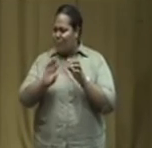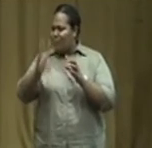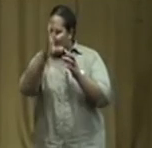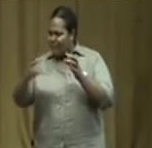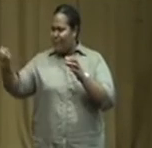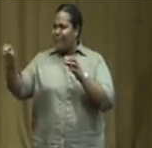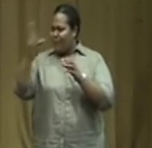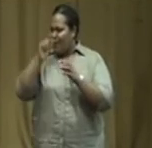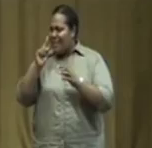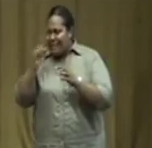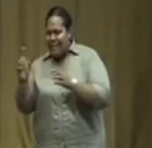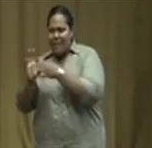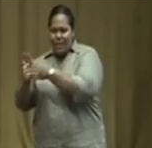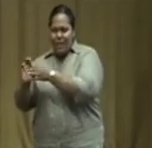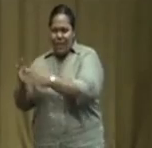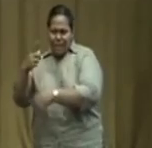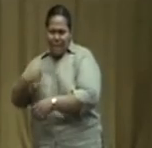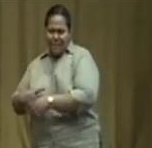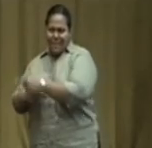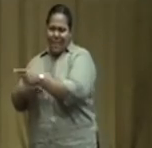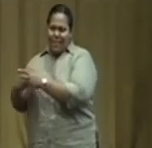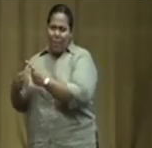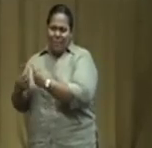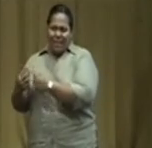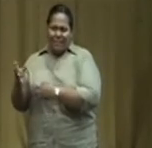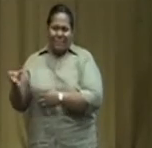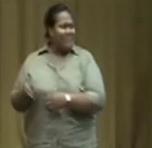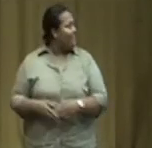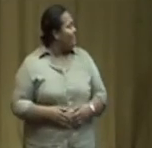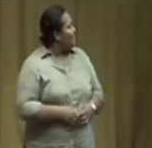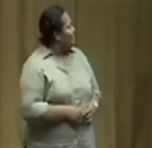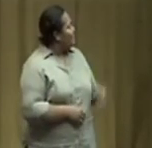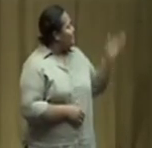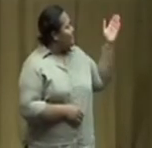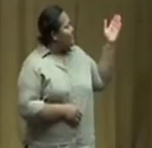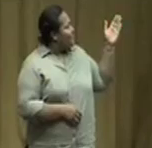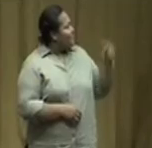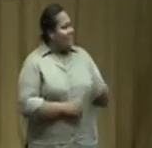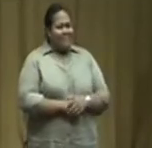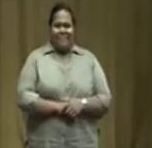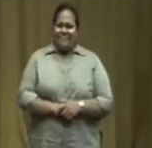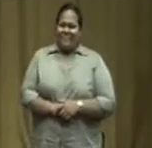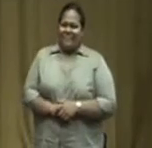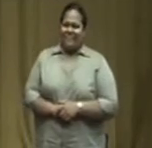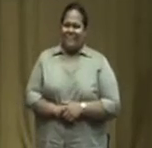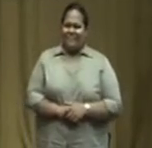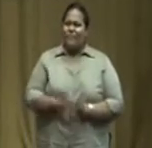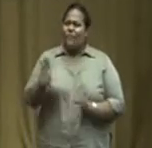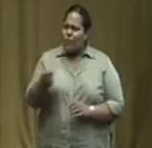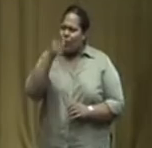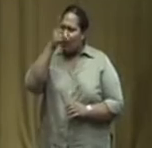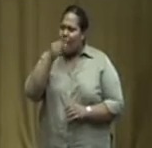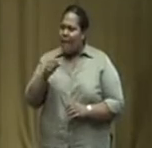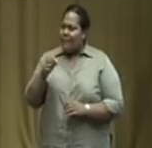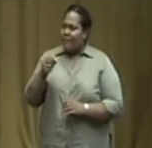So yeah, you'll see. So this is Claire's own blog site. So you get the idea. We have the ability of harvesting